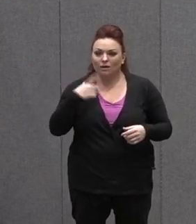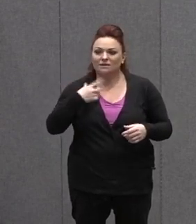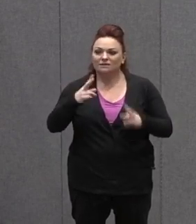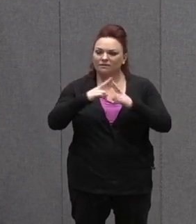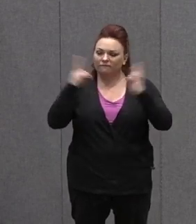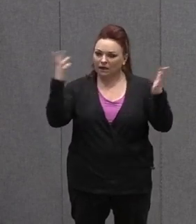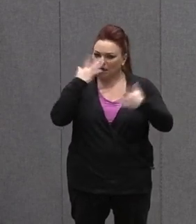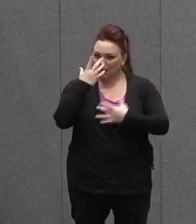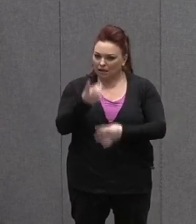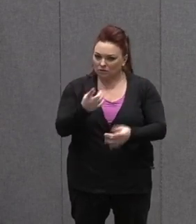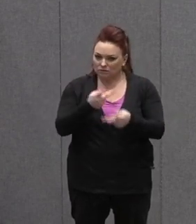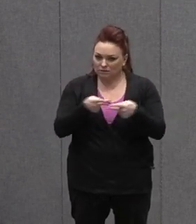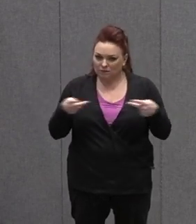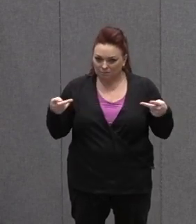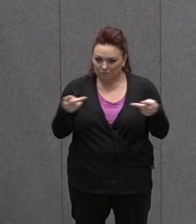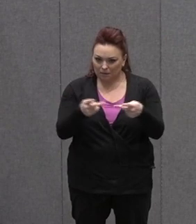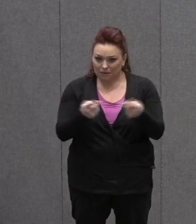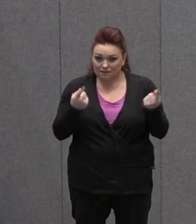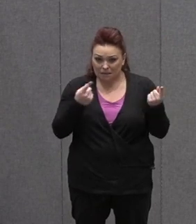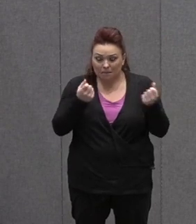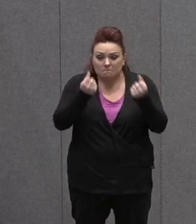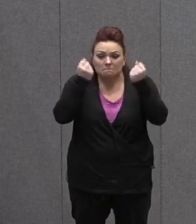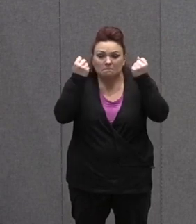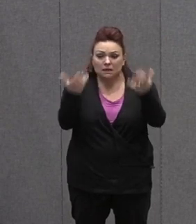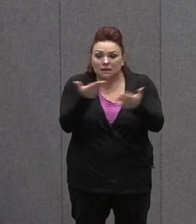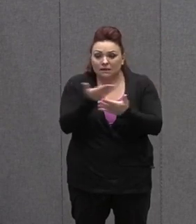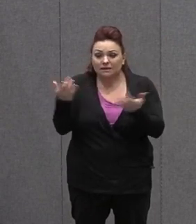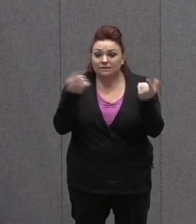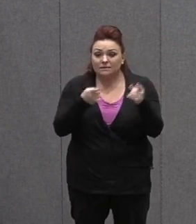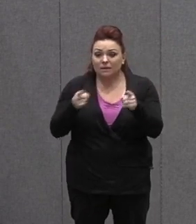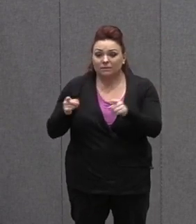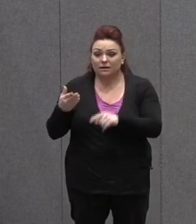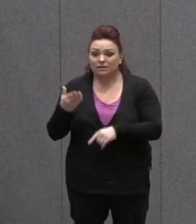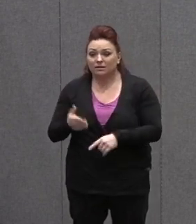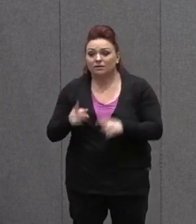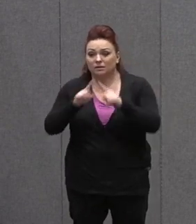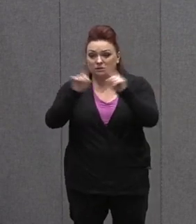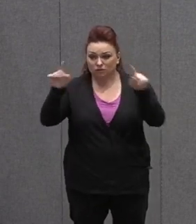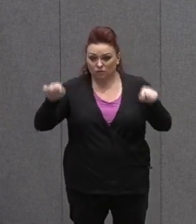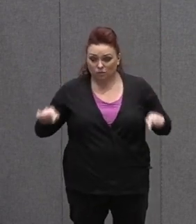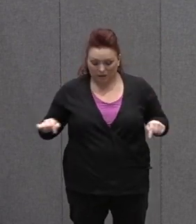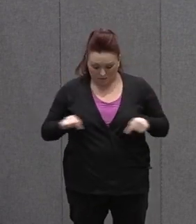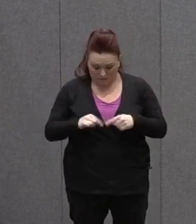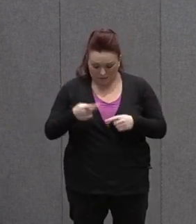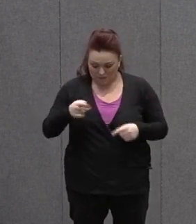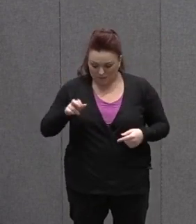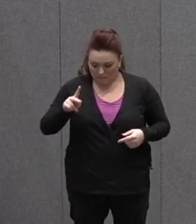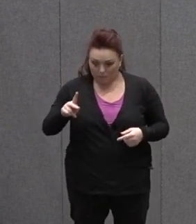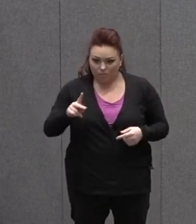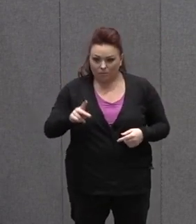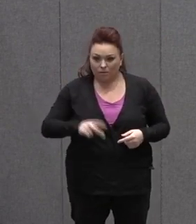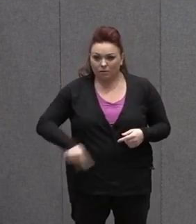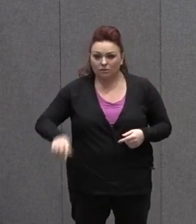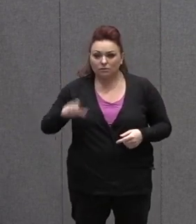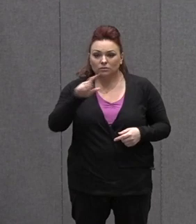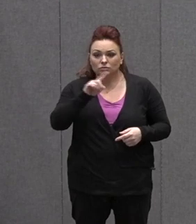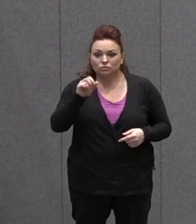very interesting place. There's a lot going on there. Square is the park and the